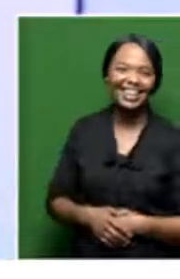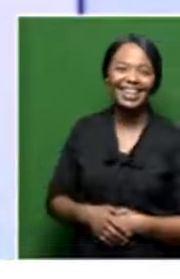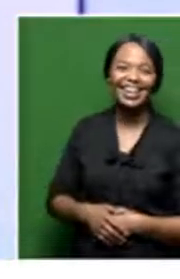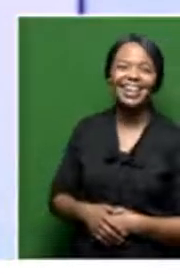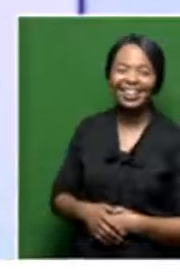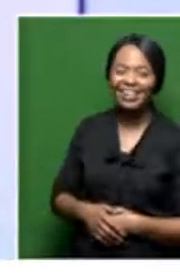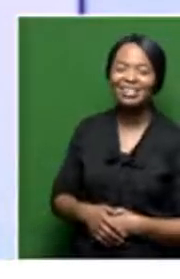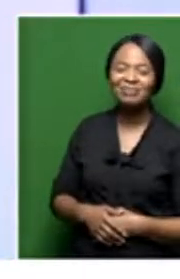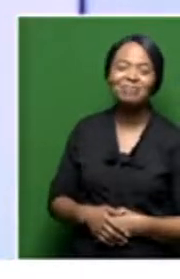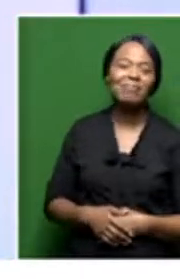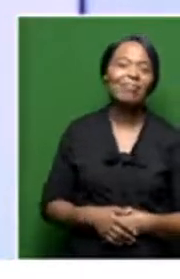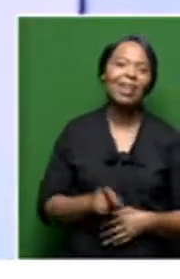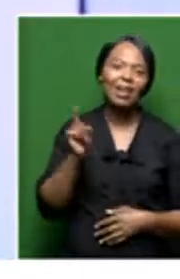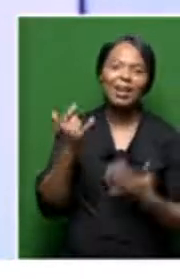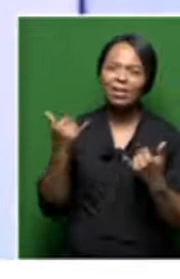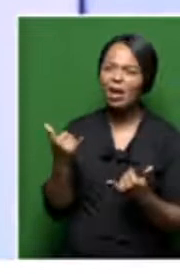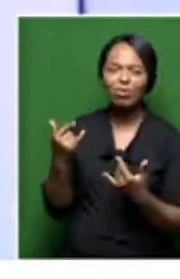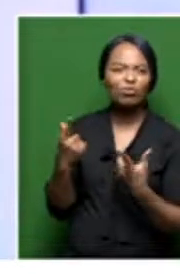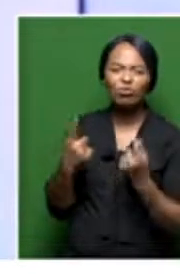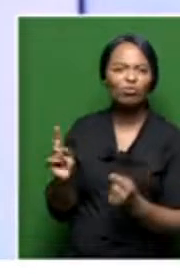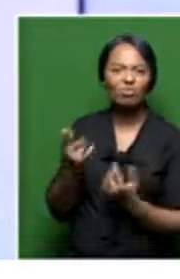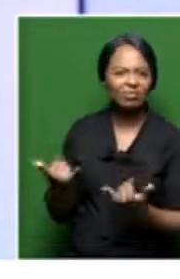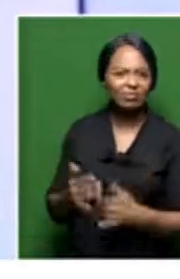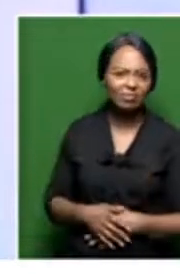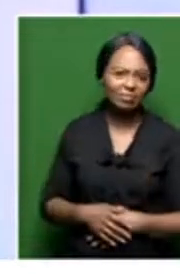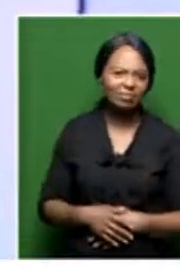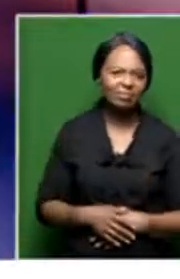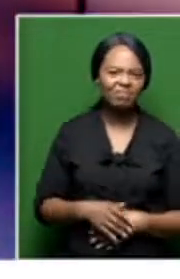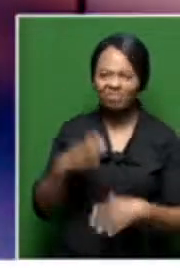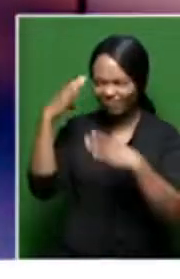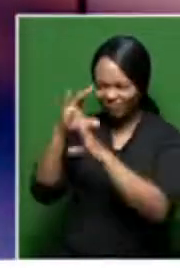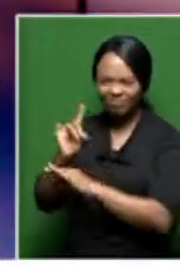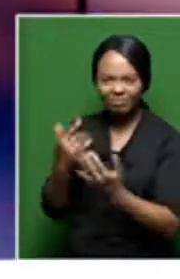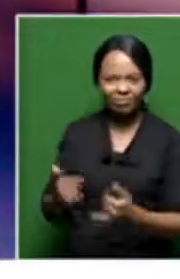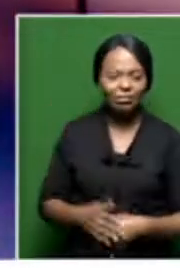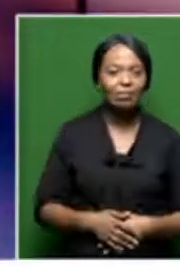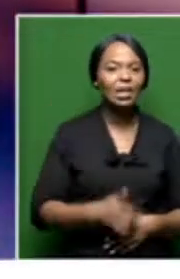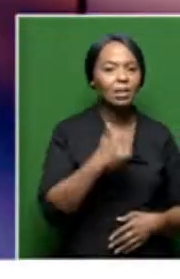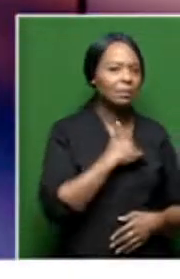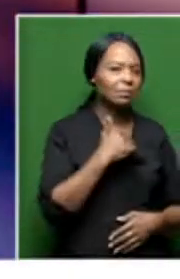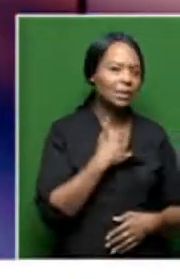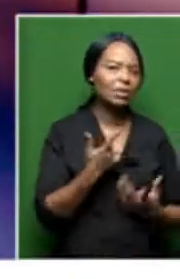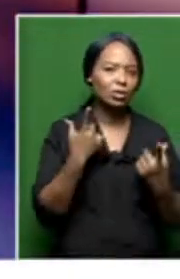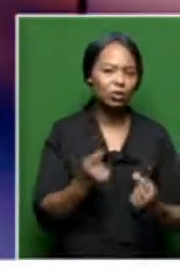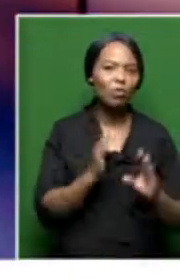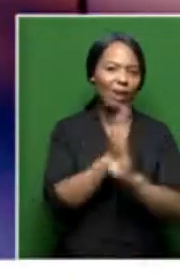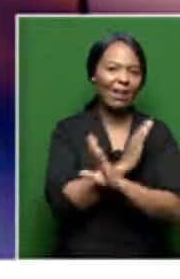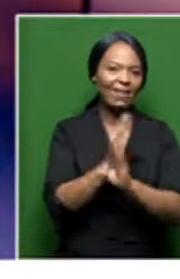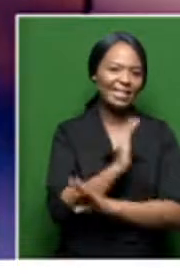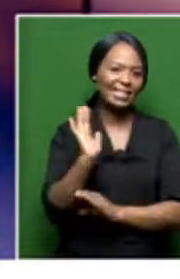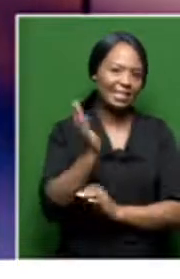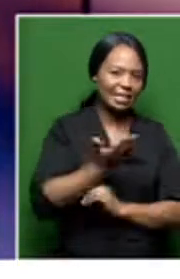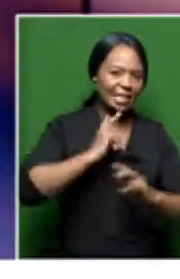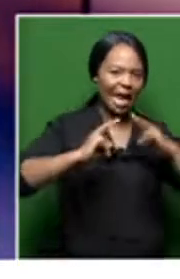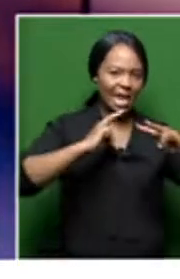that. Yeah. All right, so what are you currently working on? So currently I am basically private dining. That's what I'm working